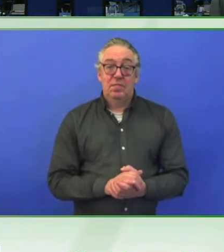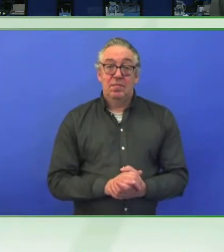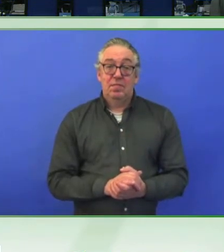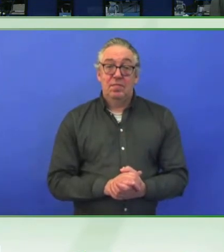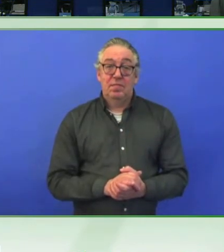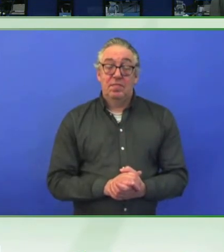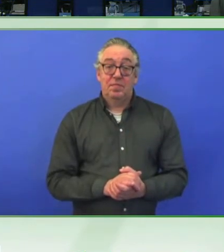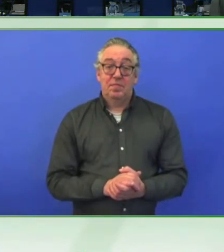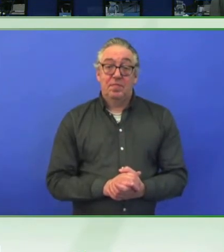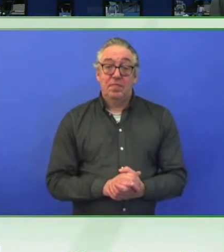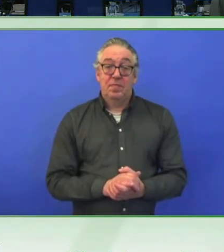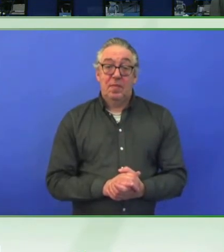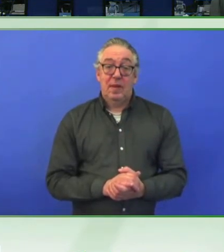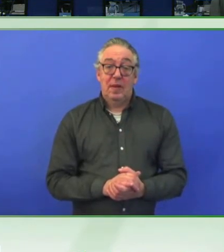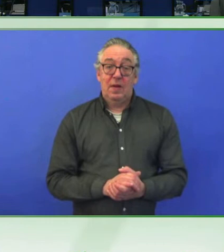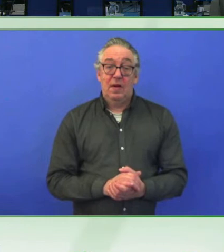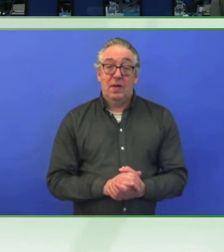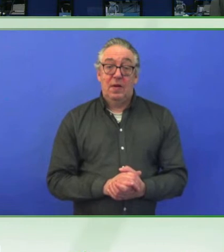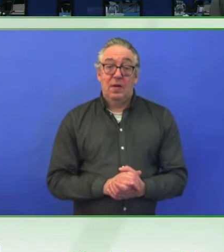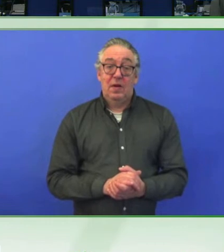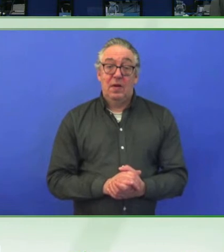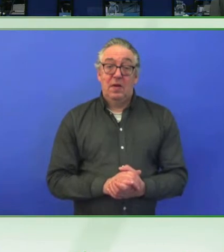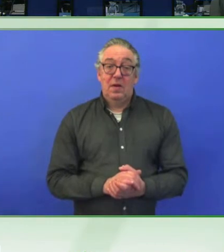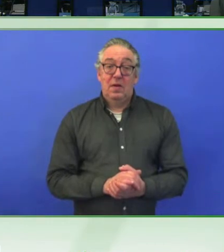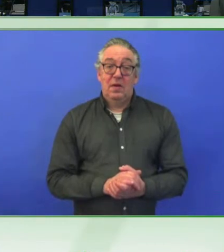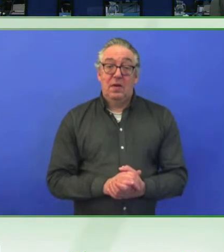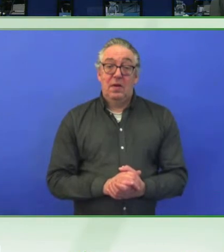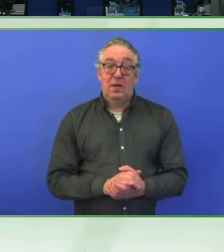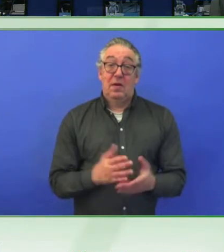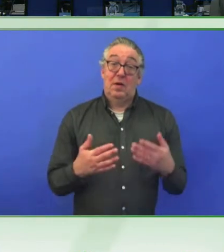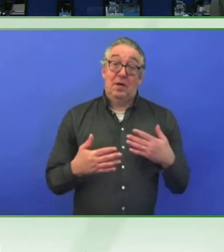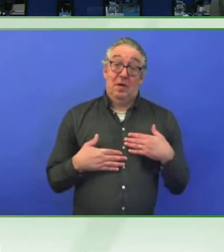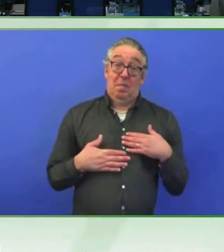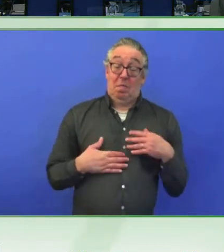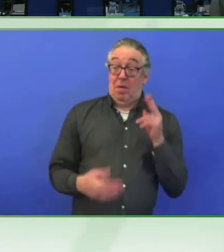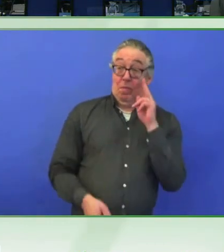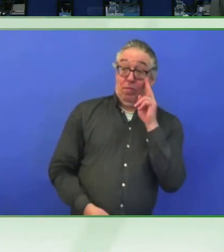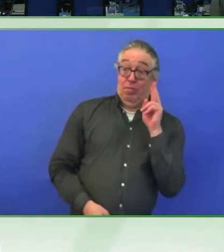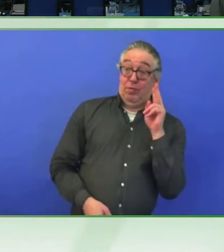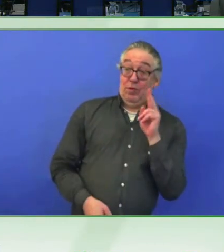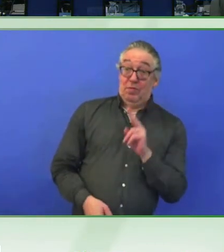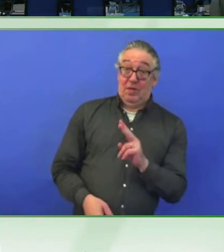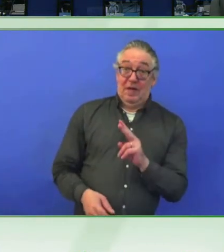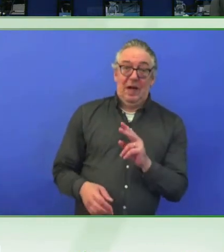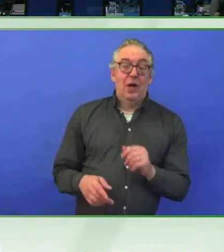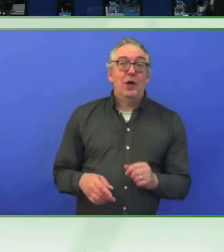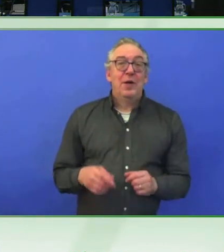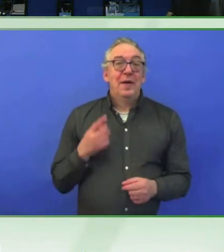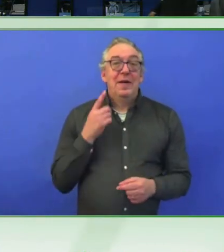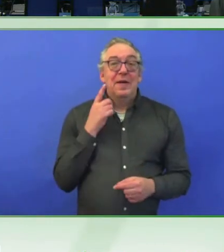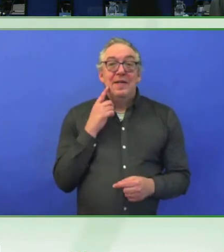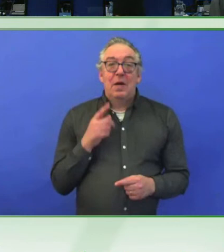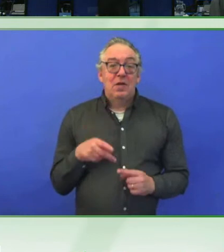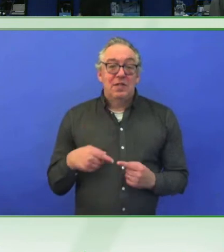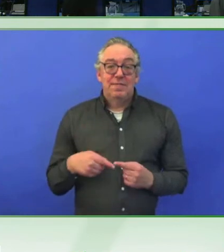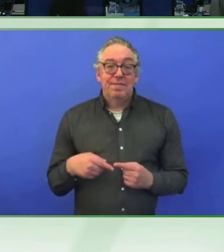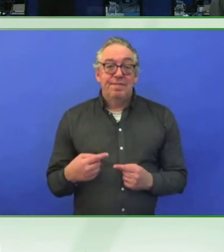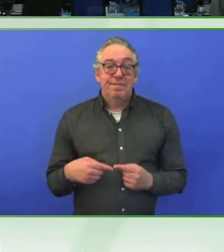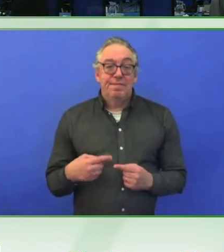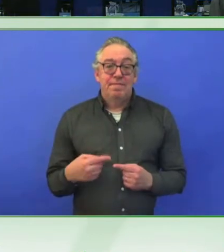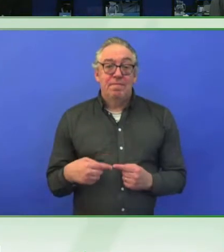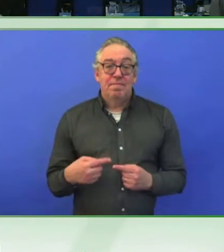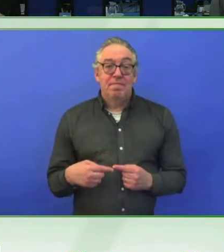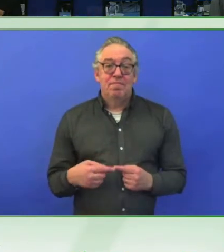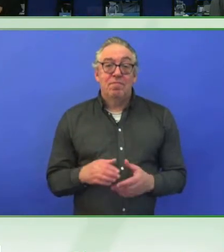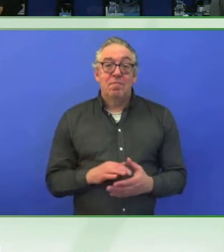we've been on this journey of ensuring that include the workplace for quite a while. And